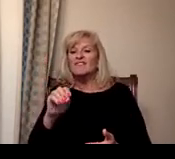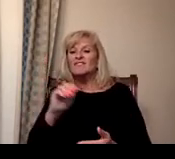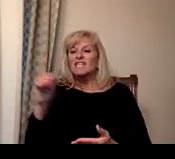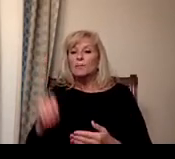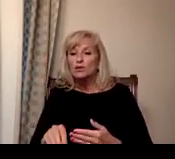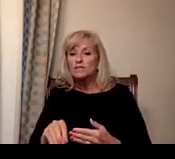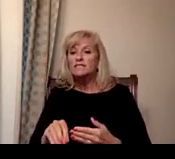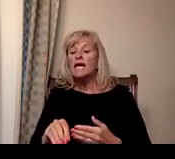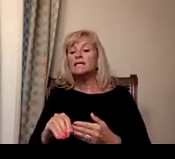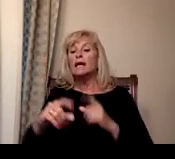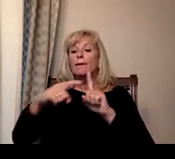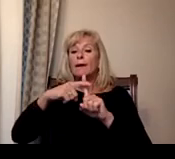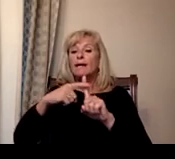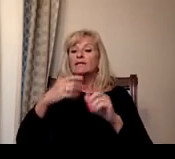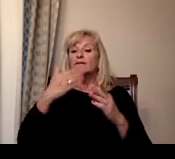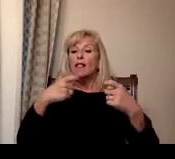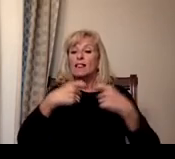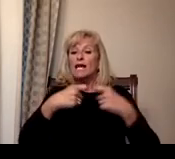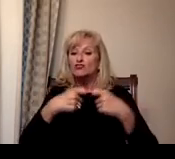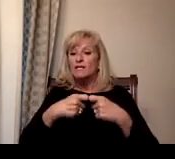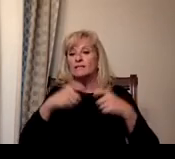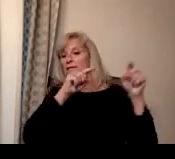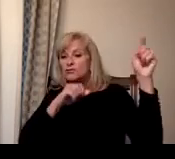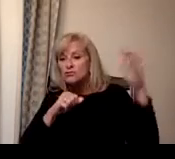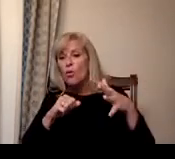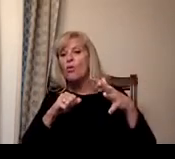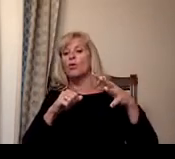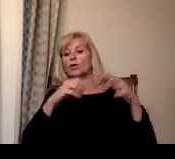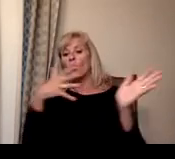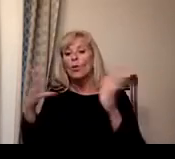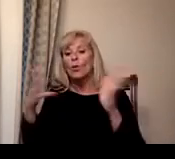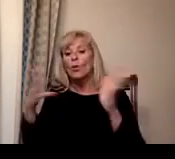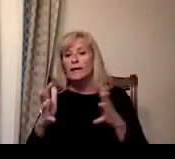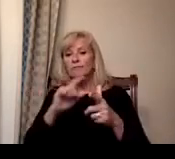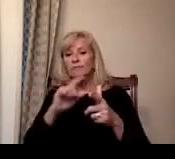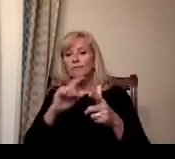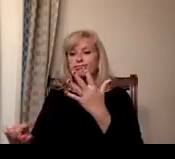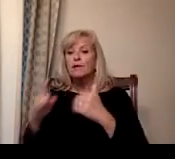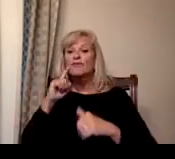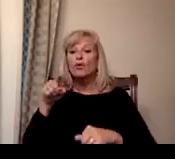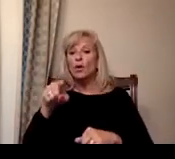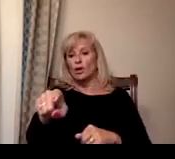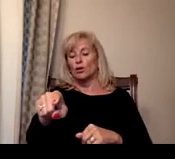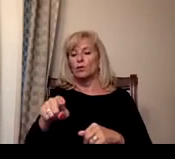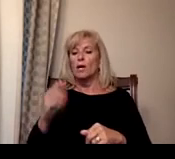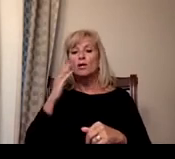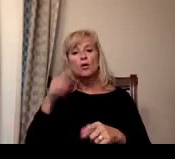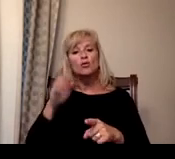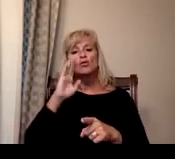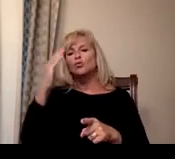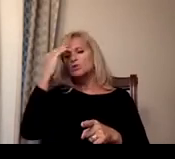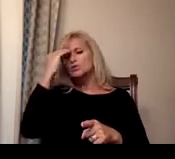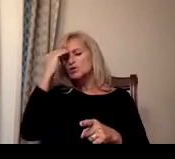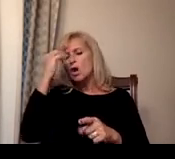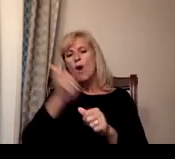on your behalf. So we will be reporting on all of this. Just know that you are going to be kept up to